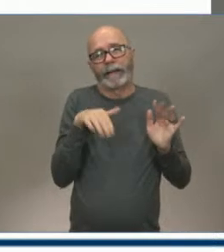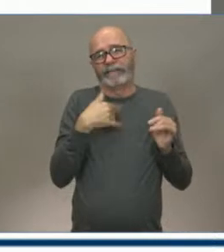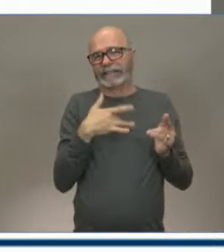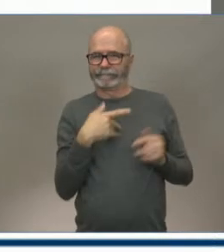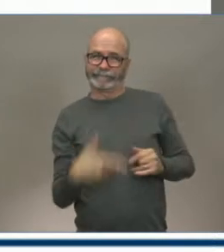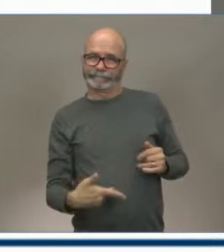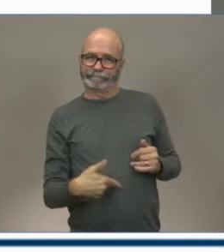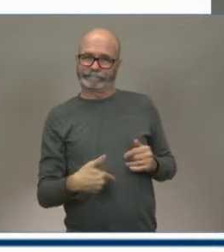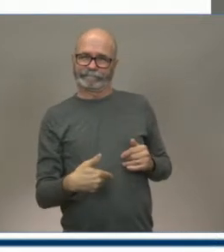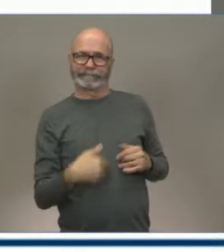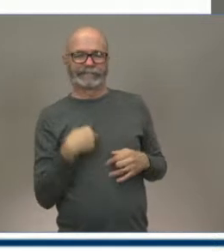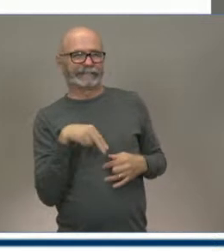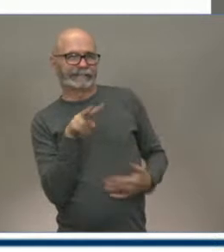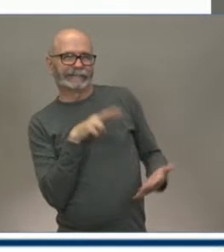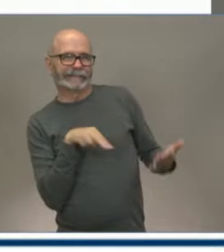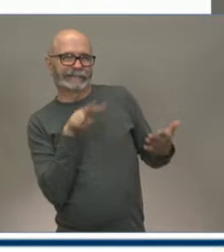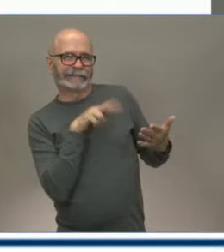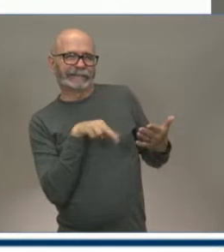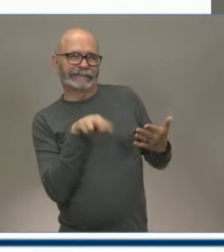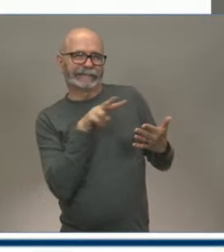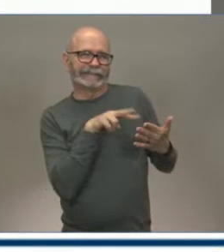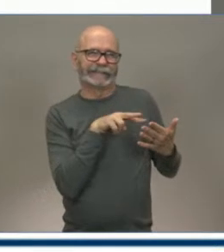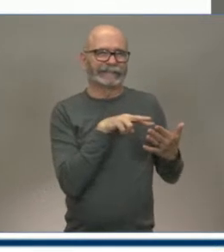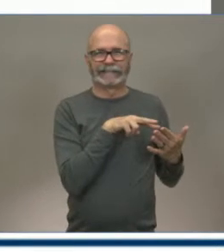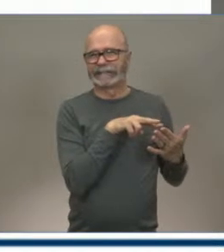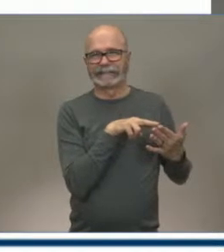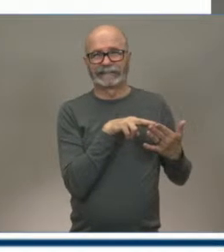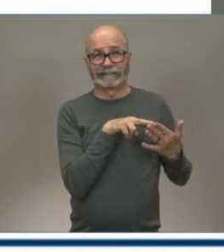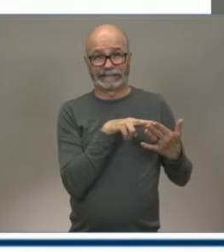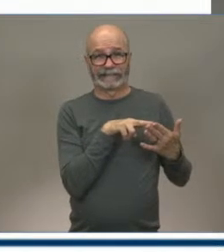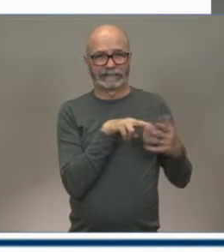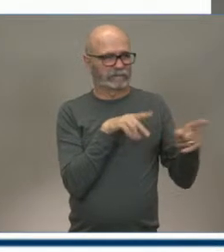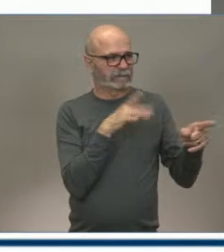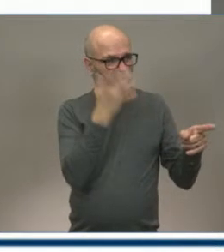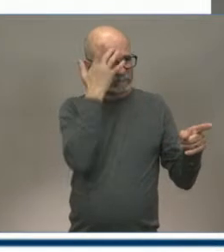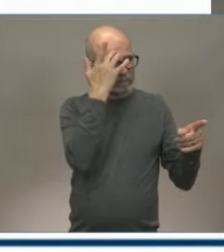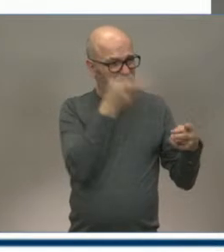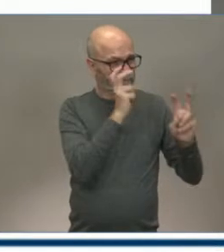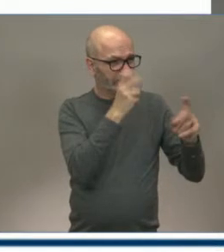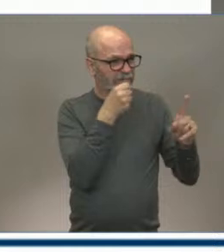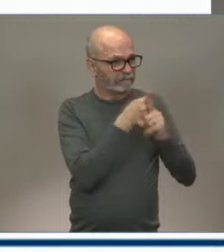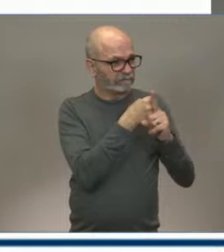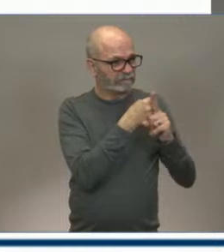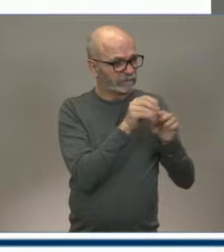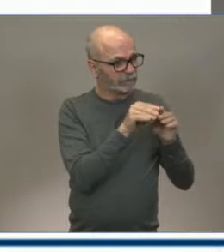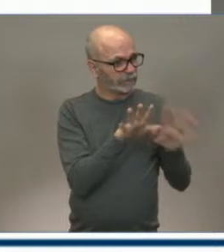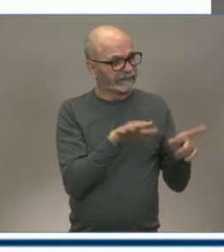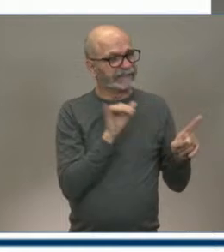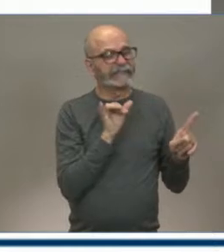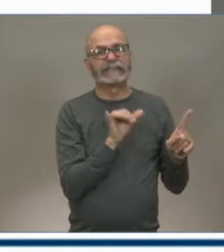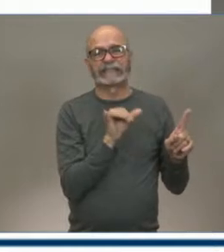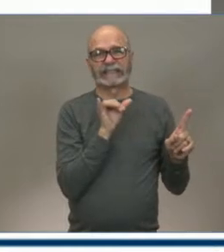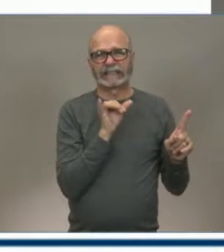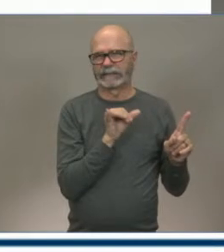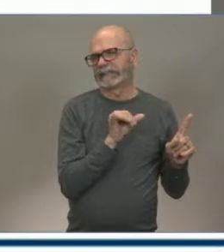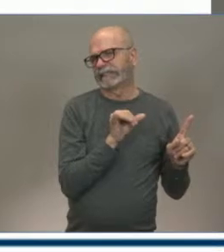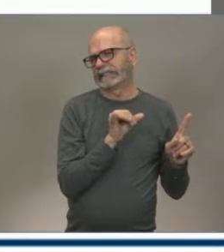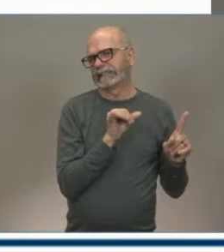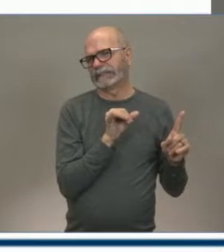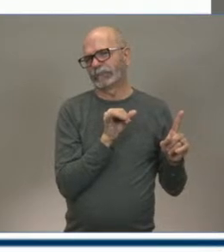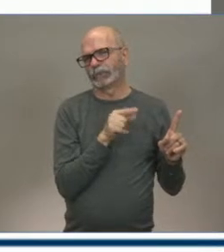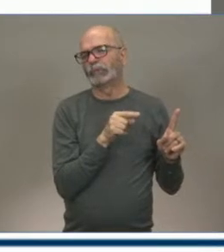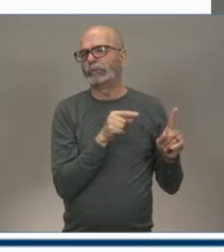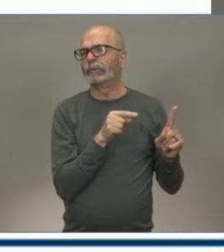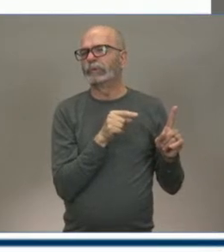of faster than what we'd perhaps expect kind of spread. Those other kind of indicators where we already have it in place with the lab.